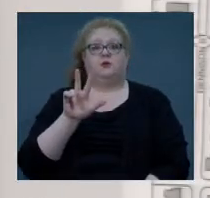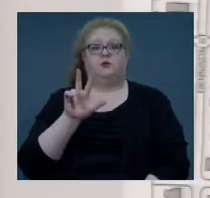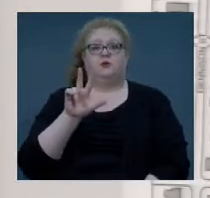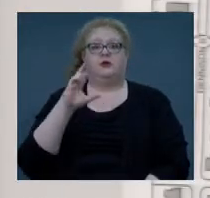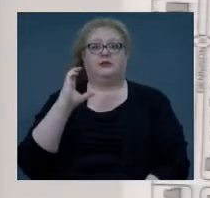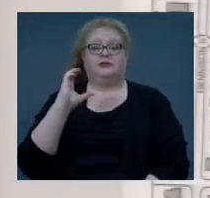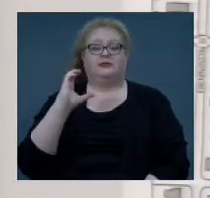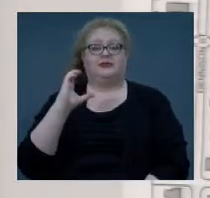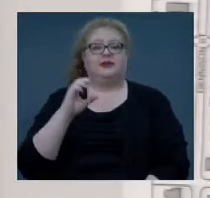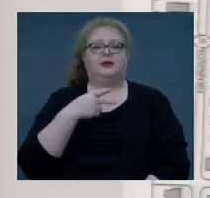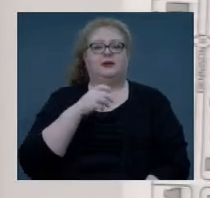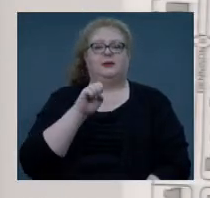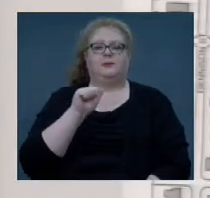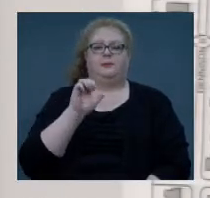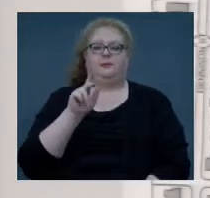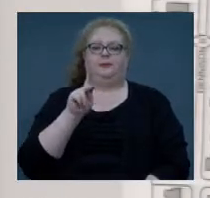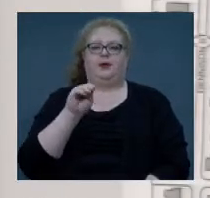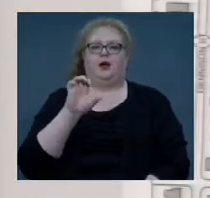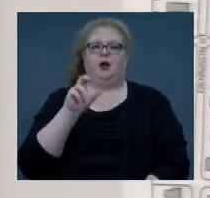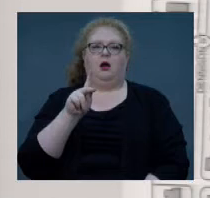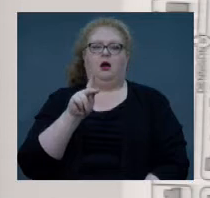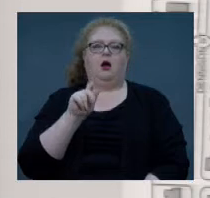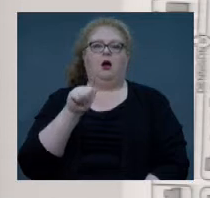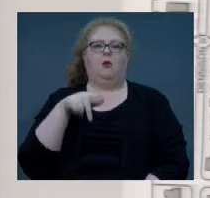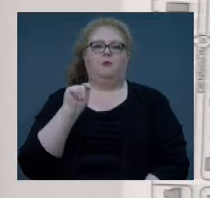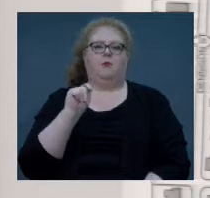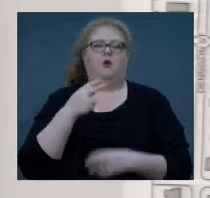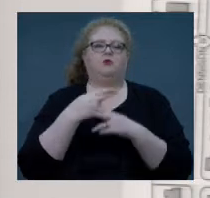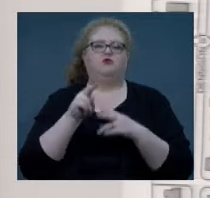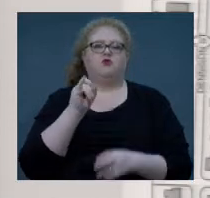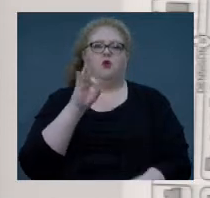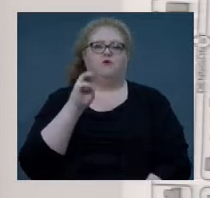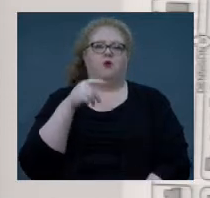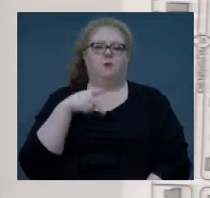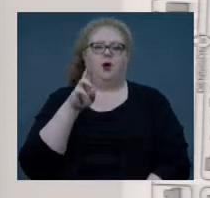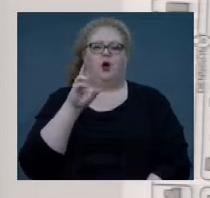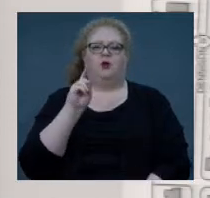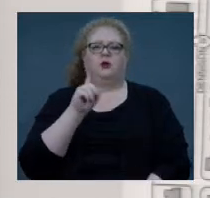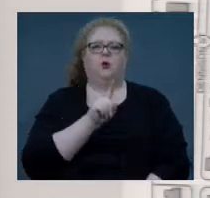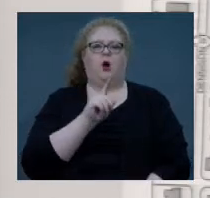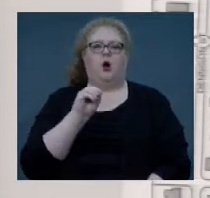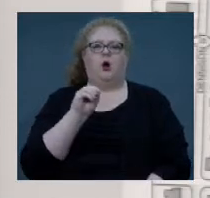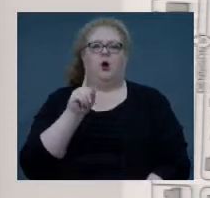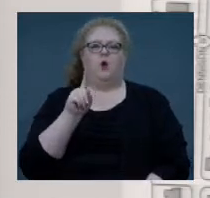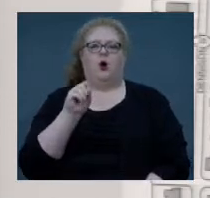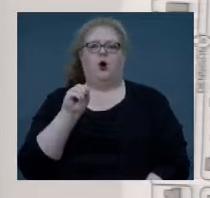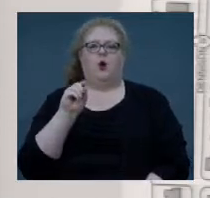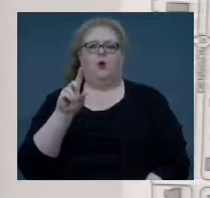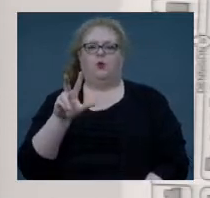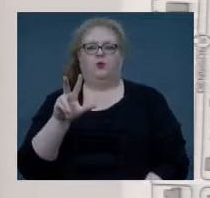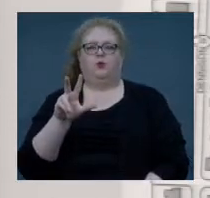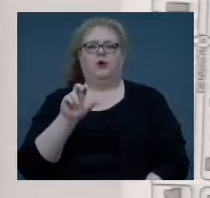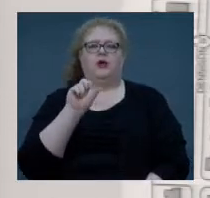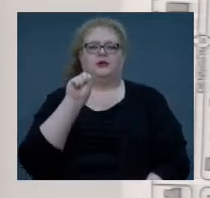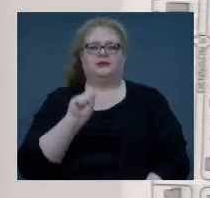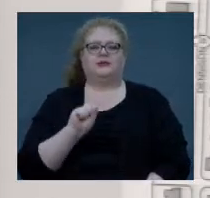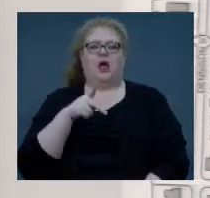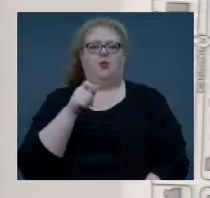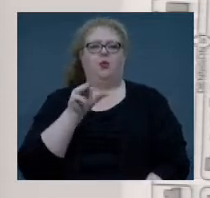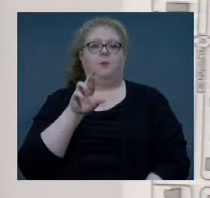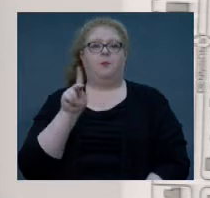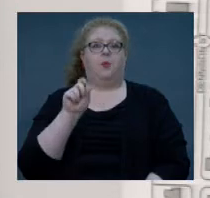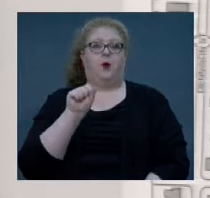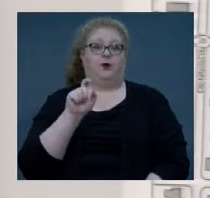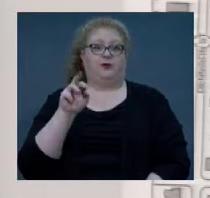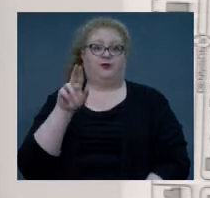Z-5873-C, the Peacock Apartments short form PRD located at 101-103 South Park Street. Staff